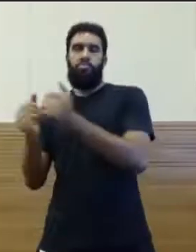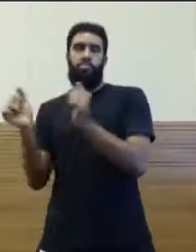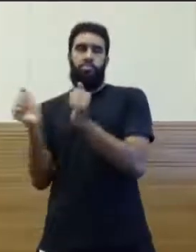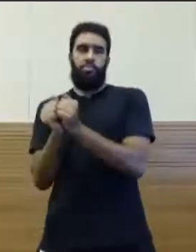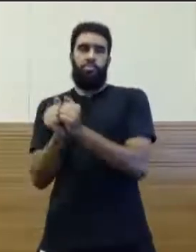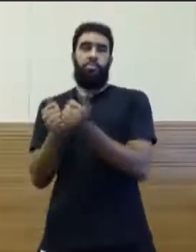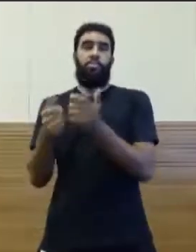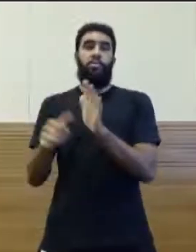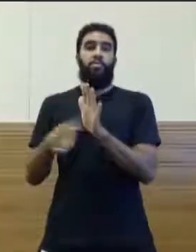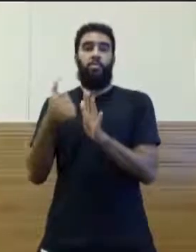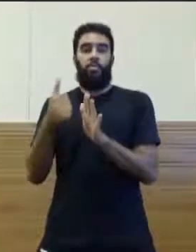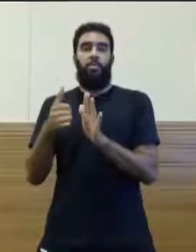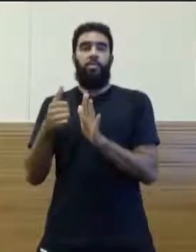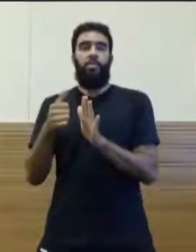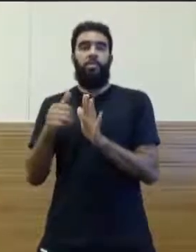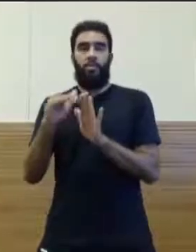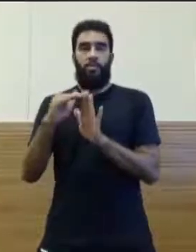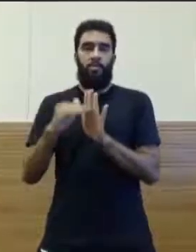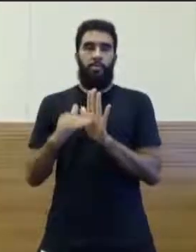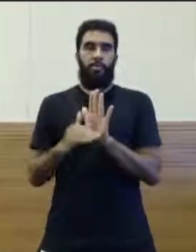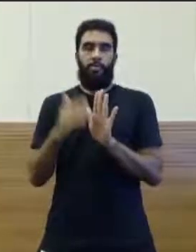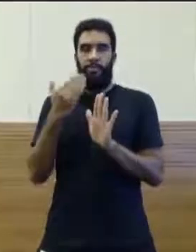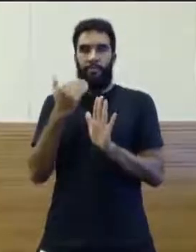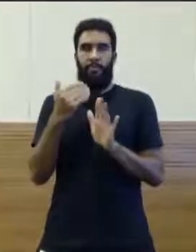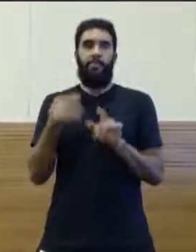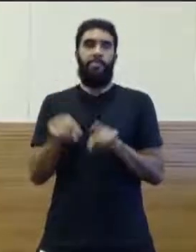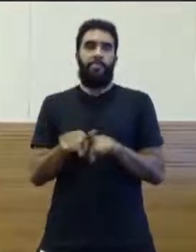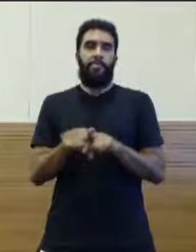first guide, but they analyzed,